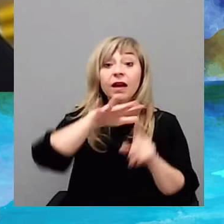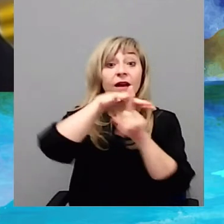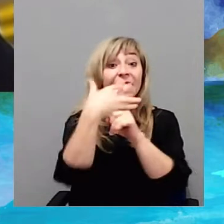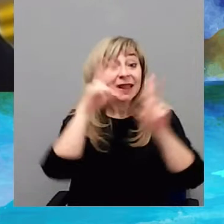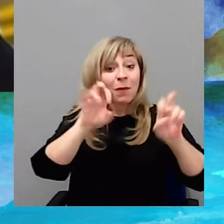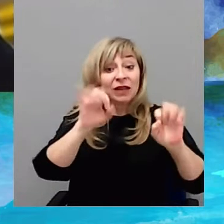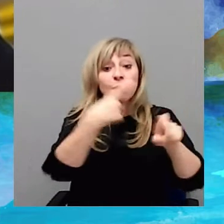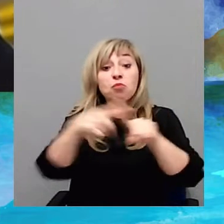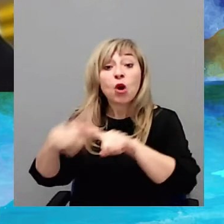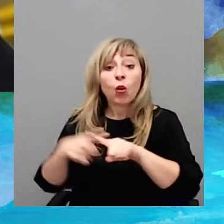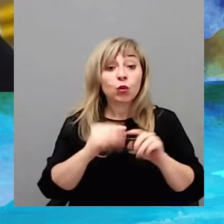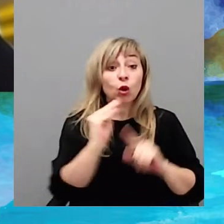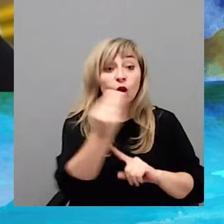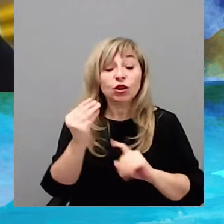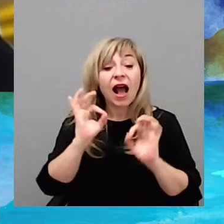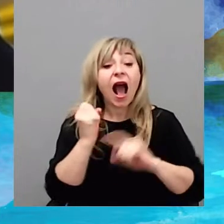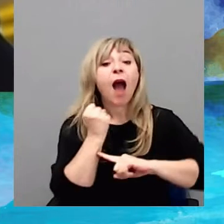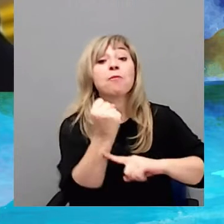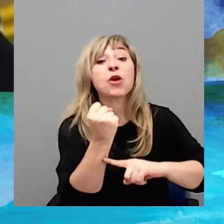products,